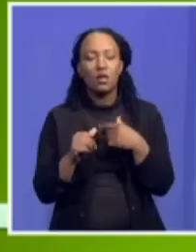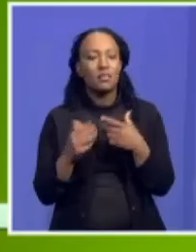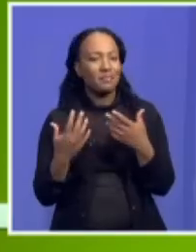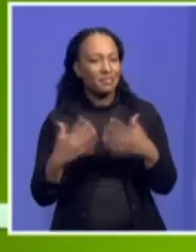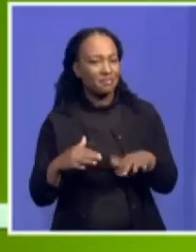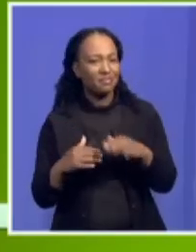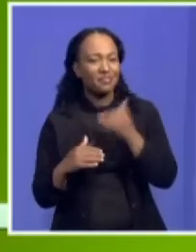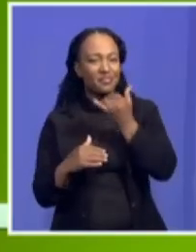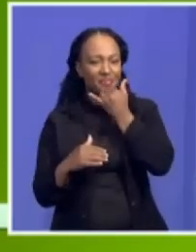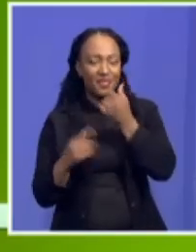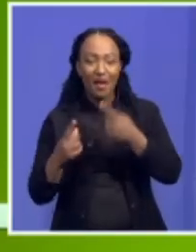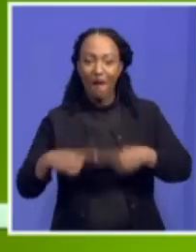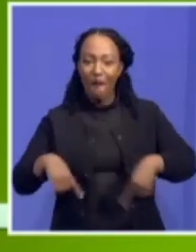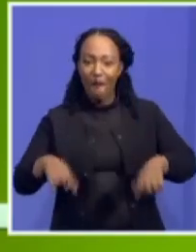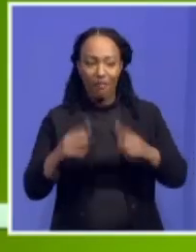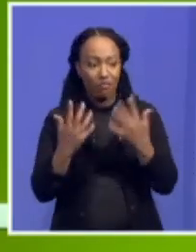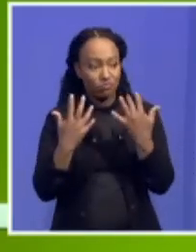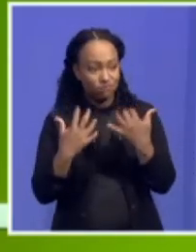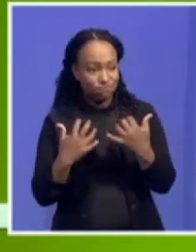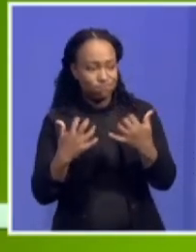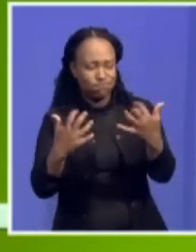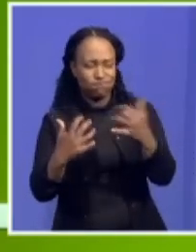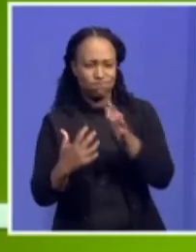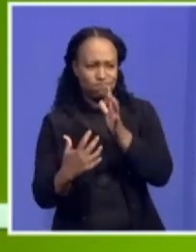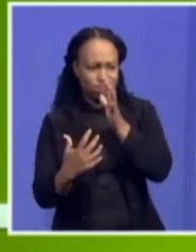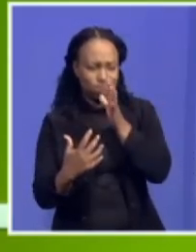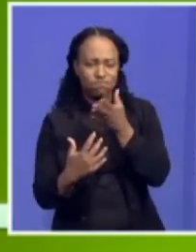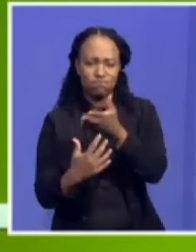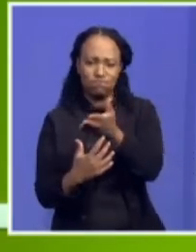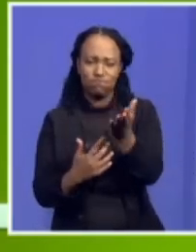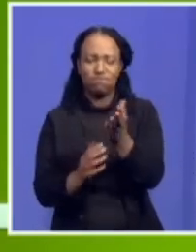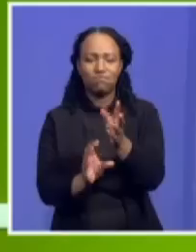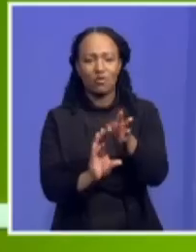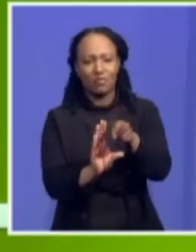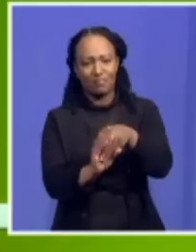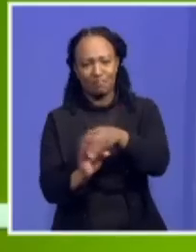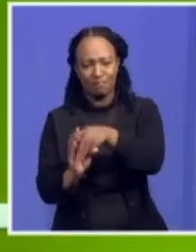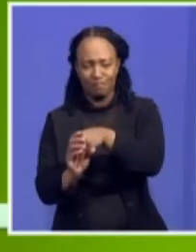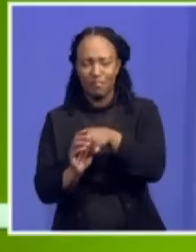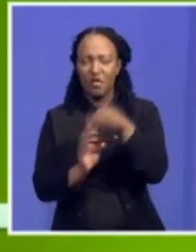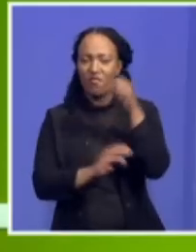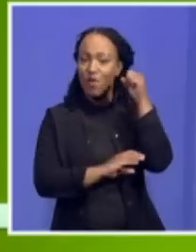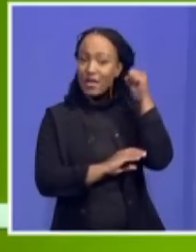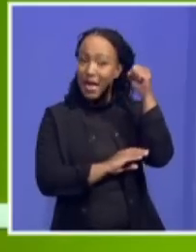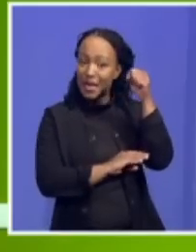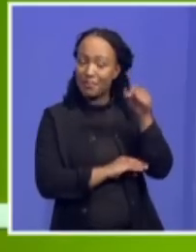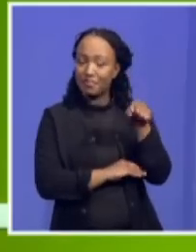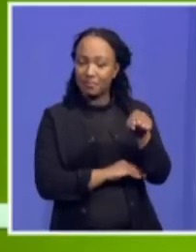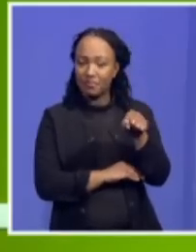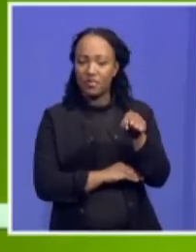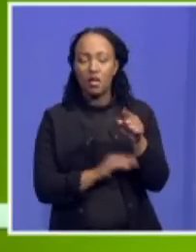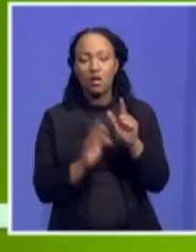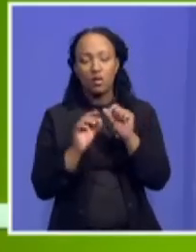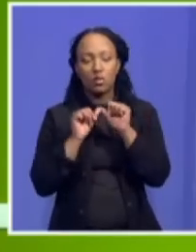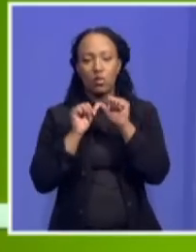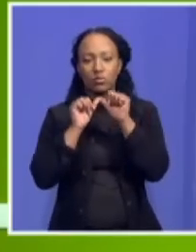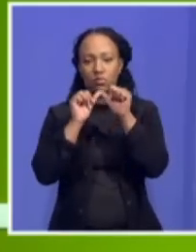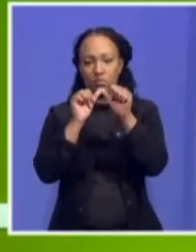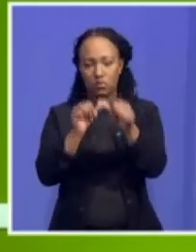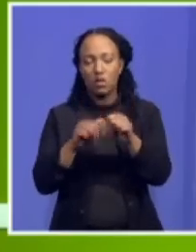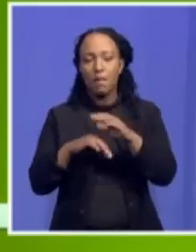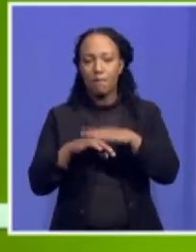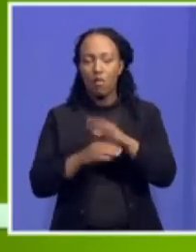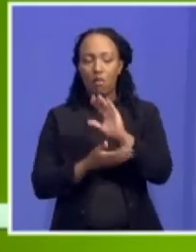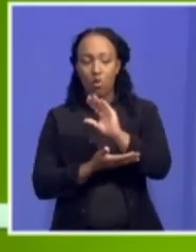so many of you here participating in this Indaba, but also continuing to invest in the mining